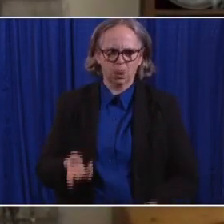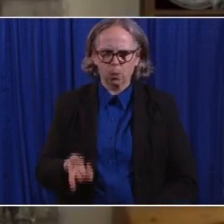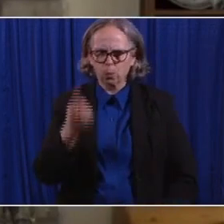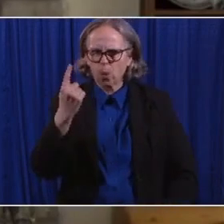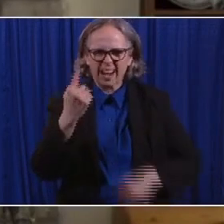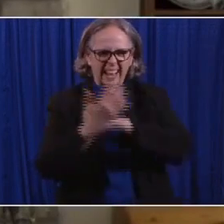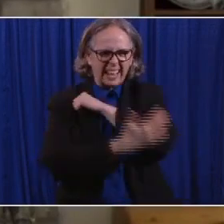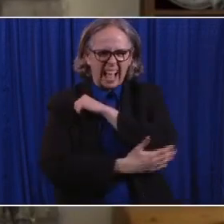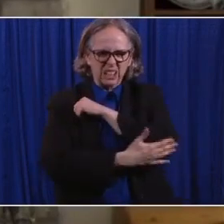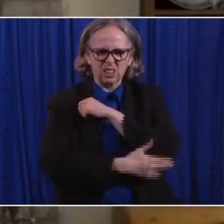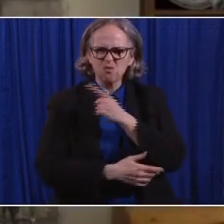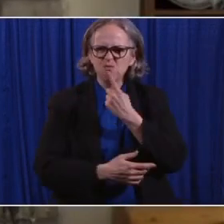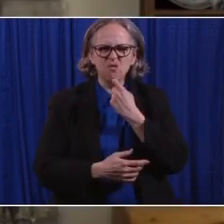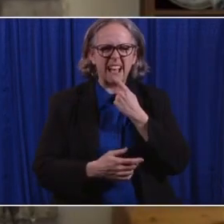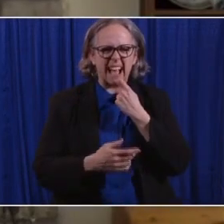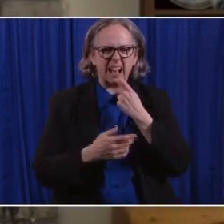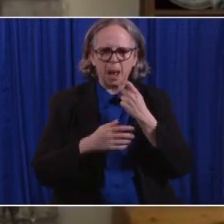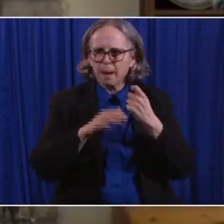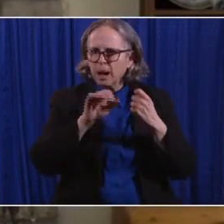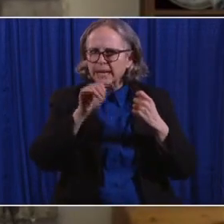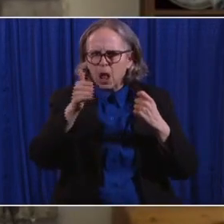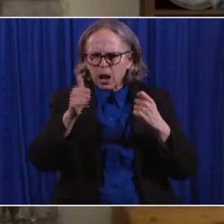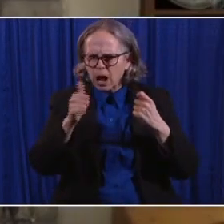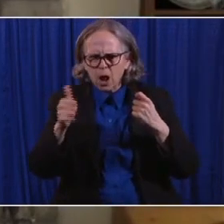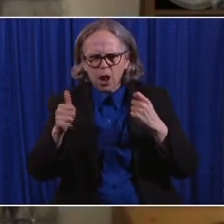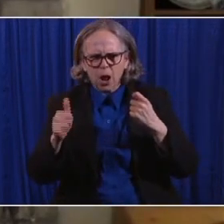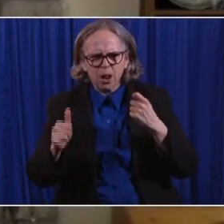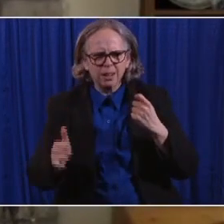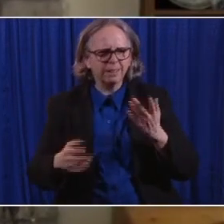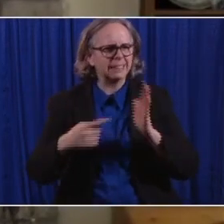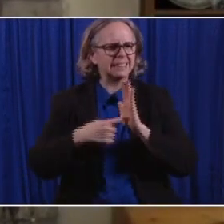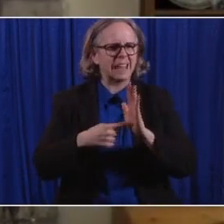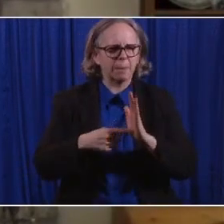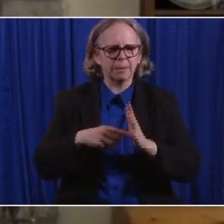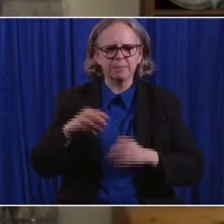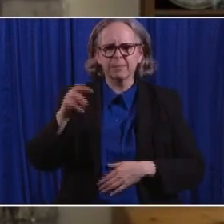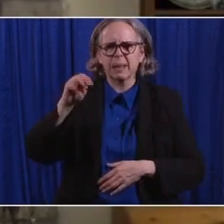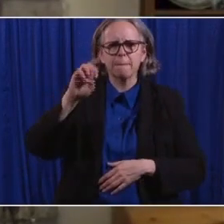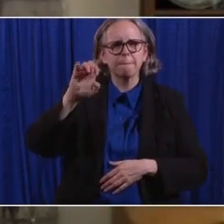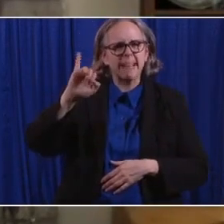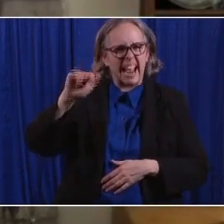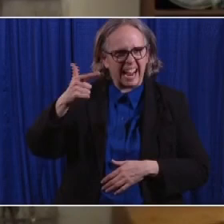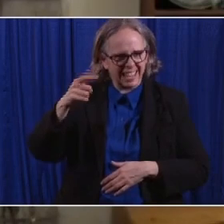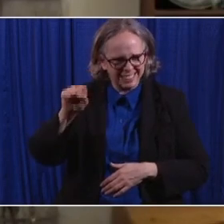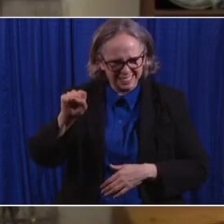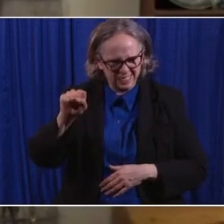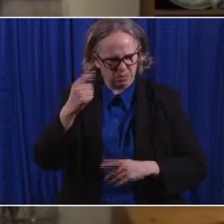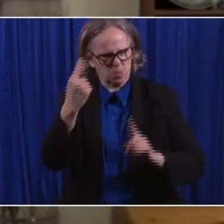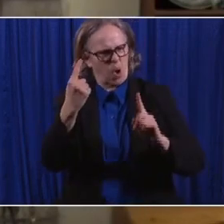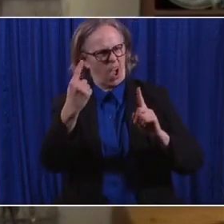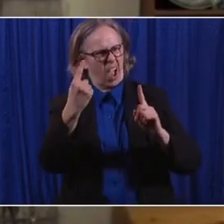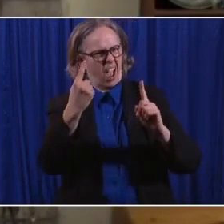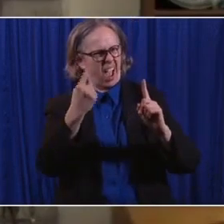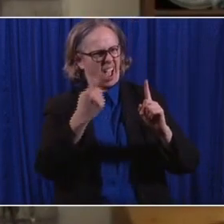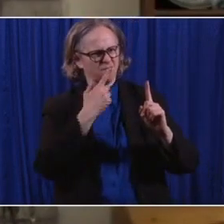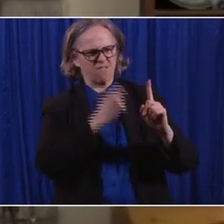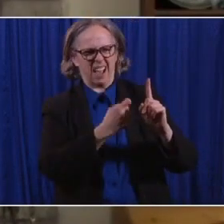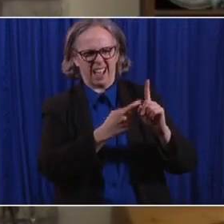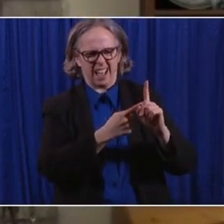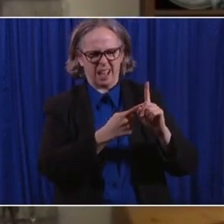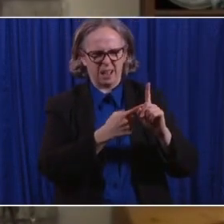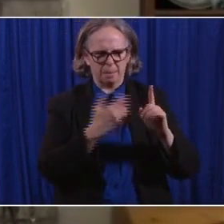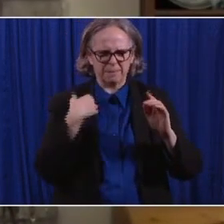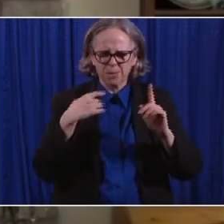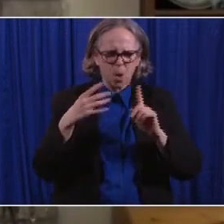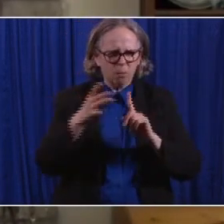to yellow, and that is Meigs County. The case rate in Meigs County was well over the high incidence threshold last week, but this week they've dropped to below